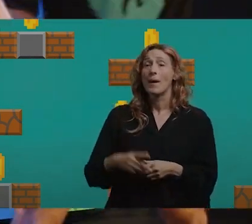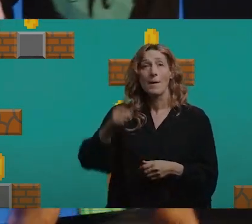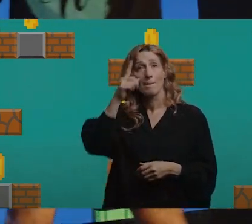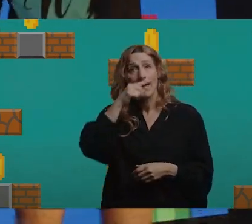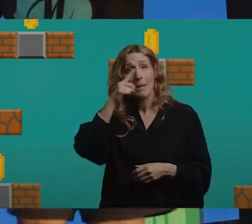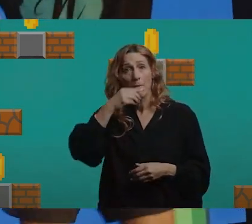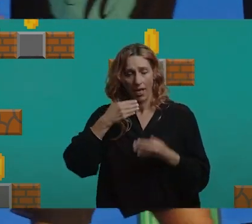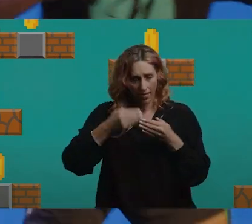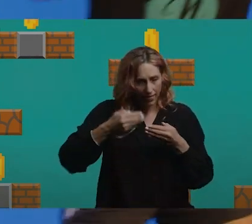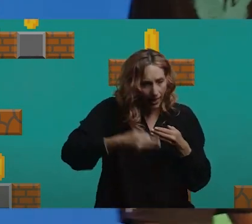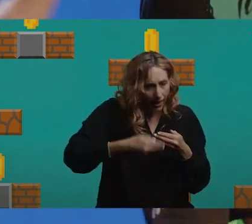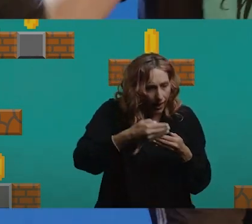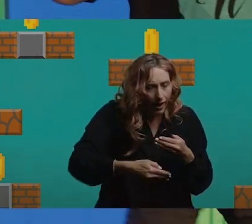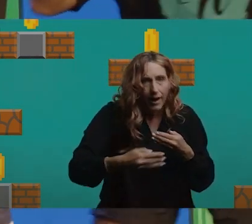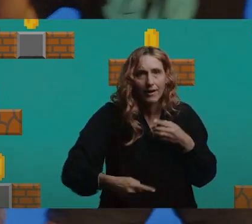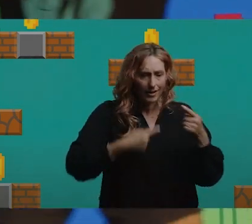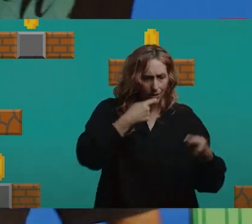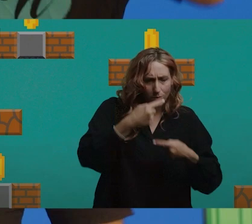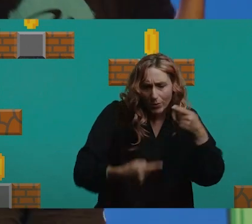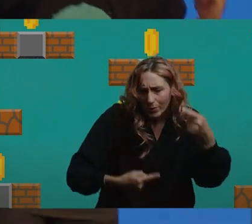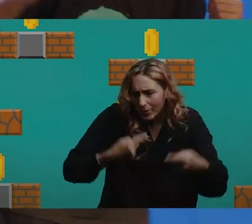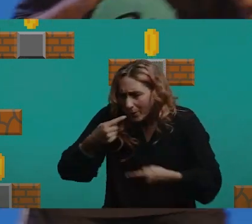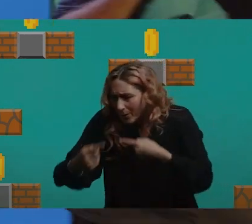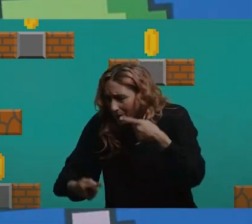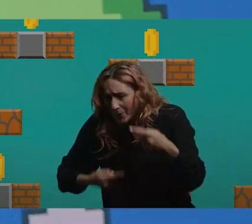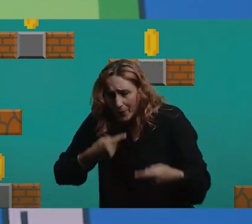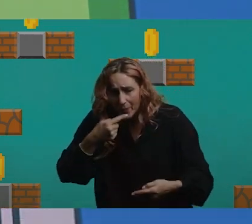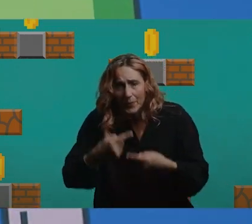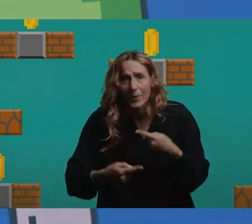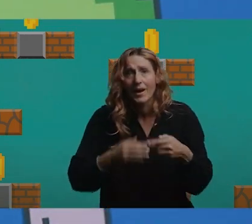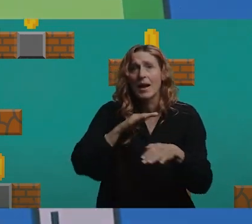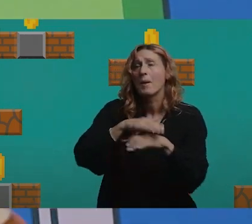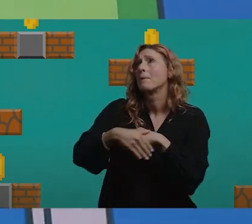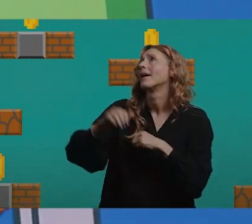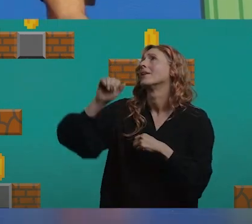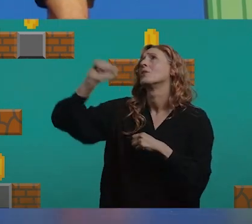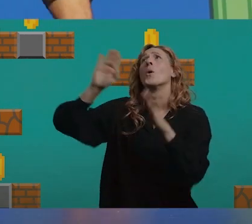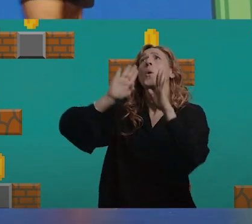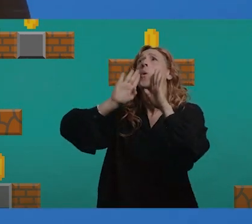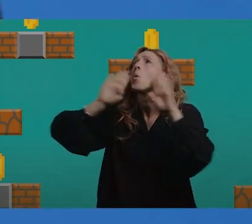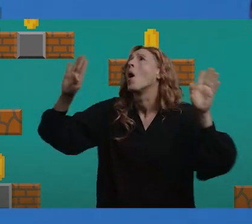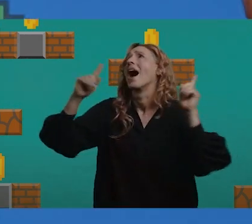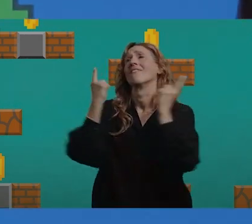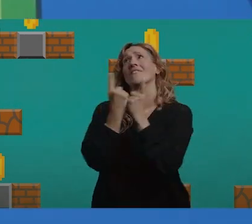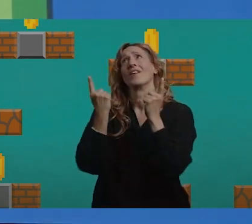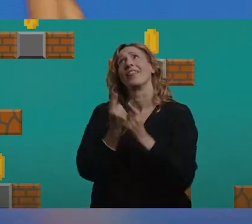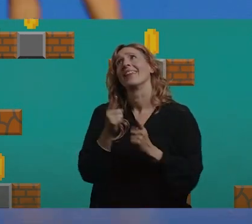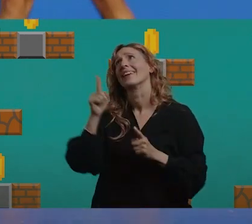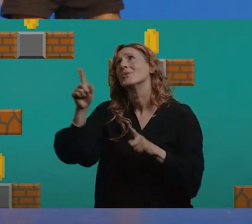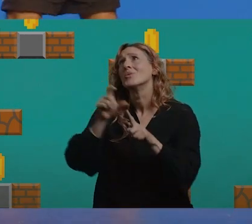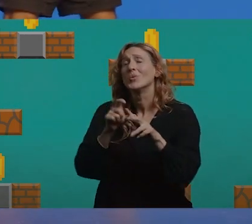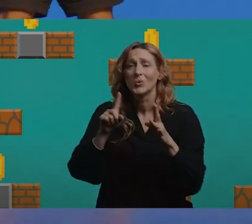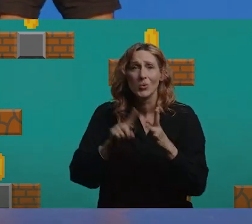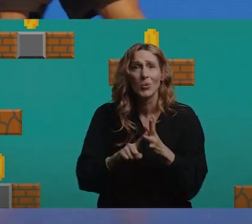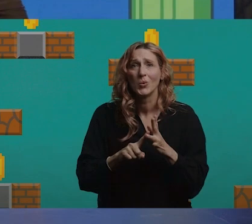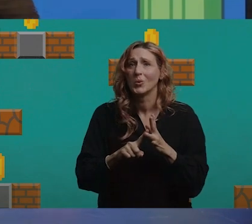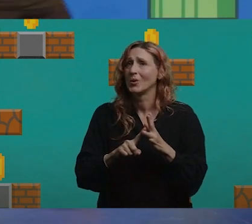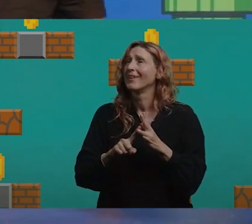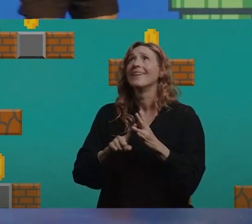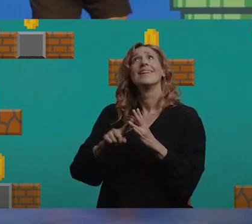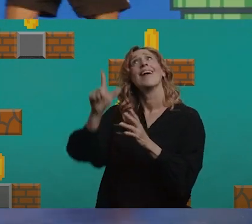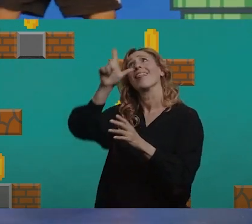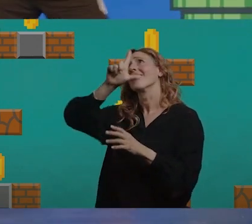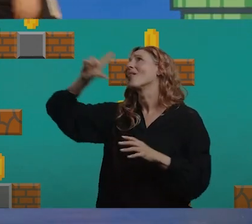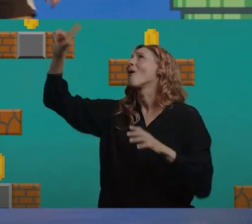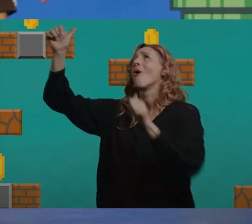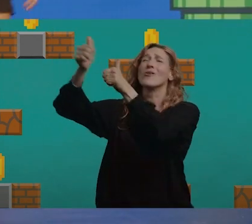One generation commends your works to another, they tell of your mighty acts. Great